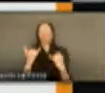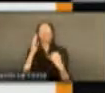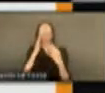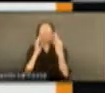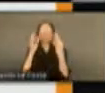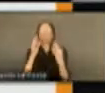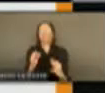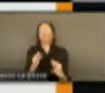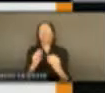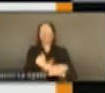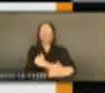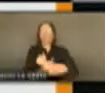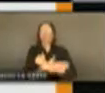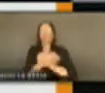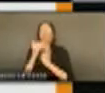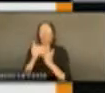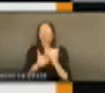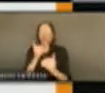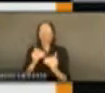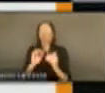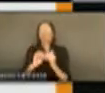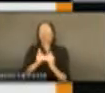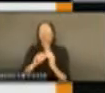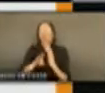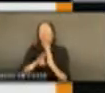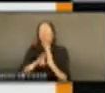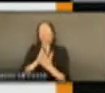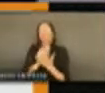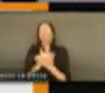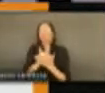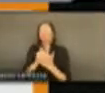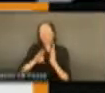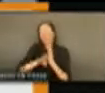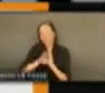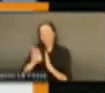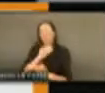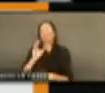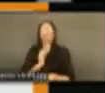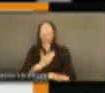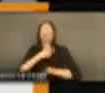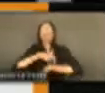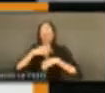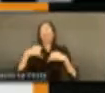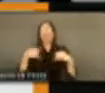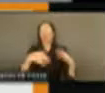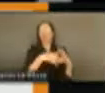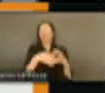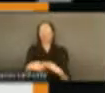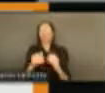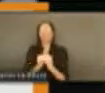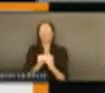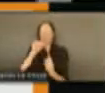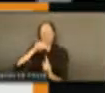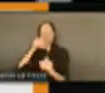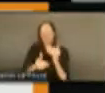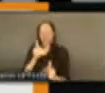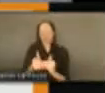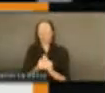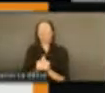developed, and the timeline associated with this process. Some of the topics that I will cover today